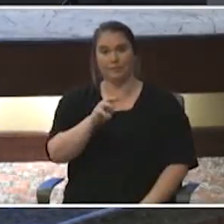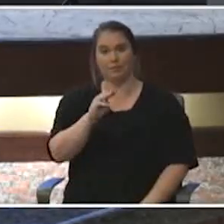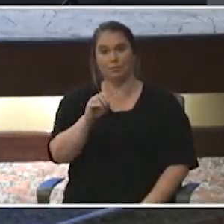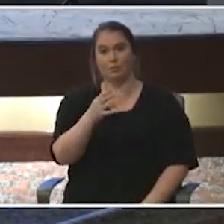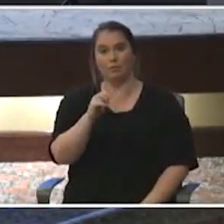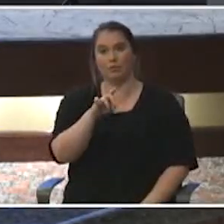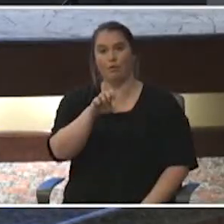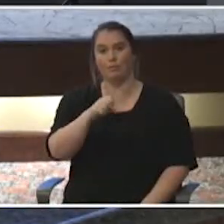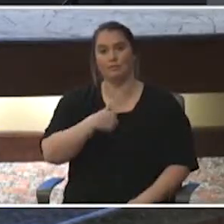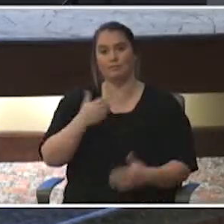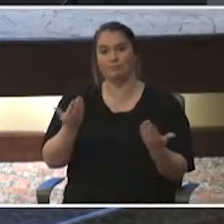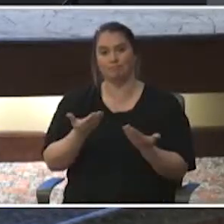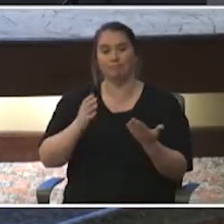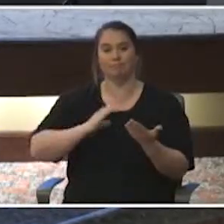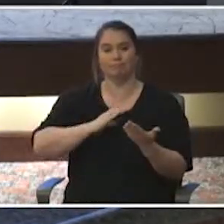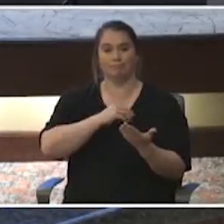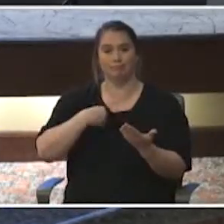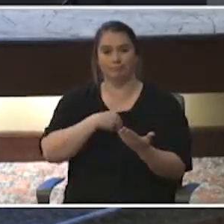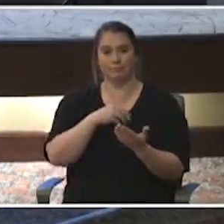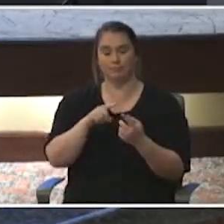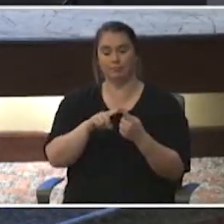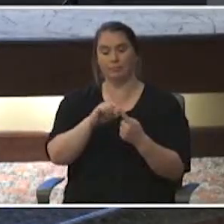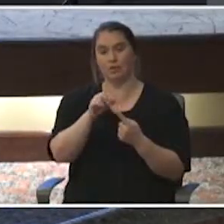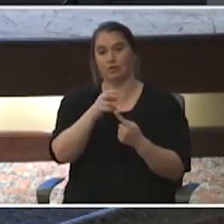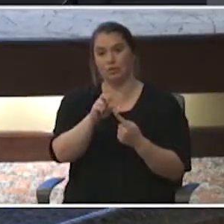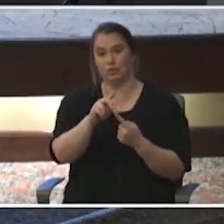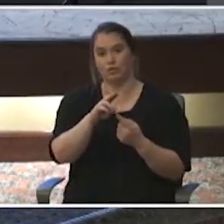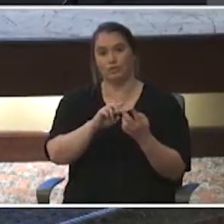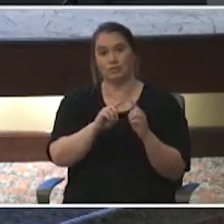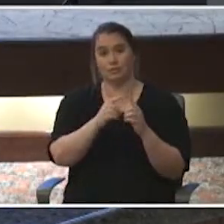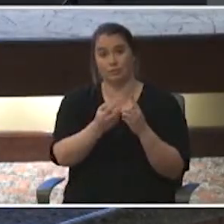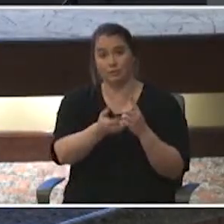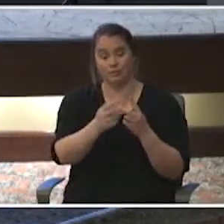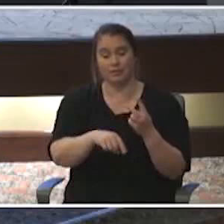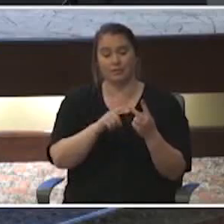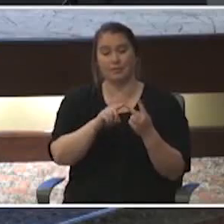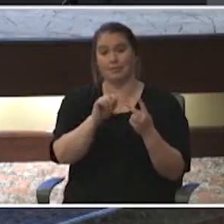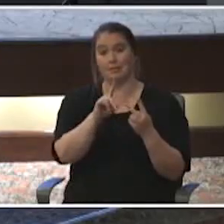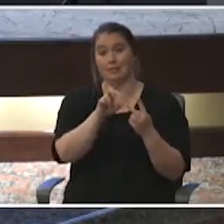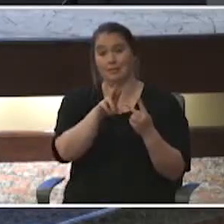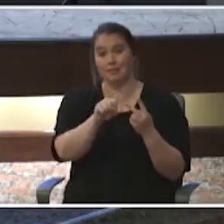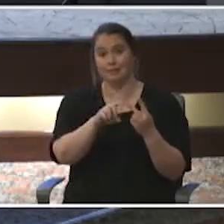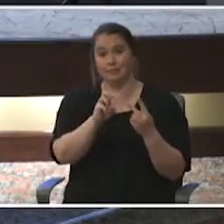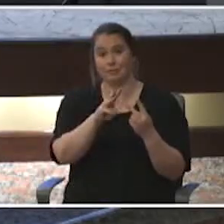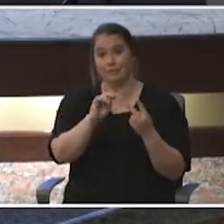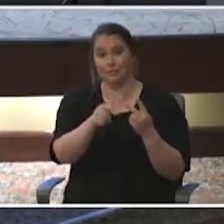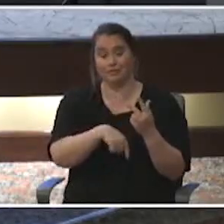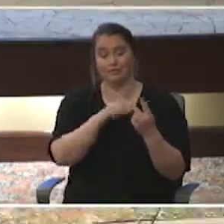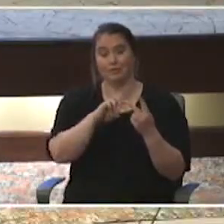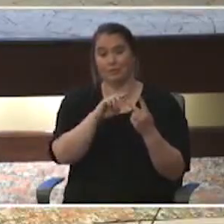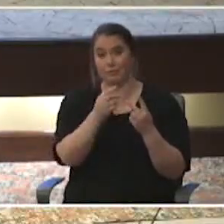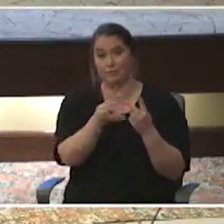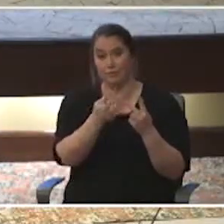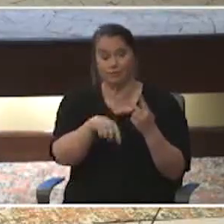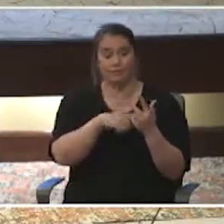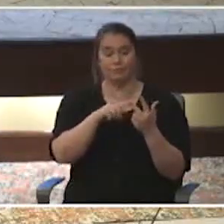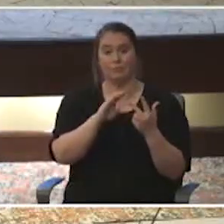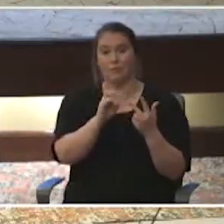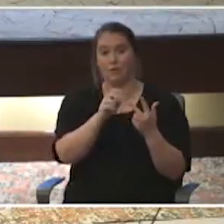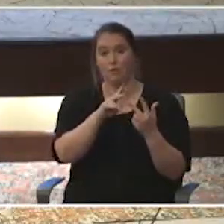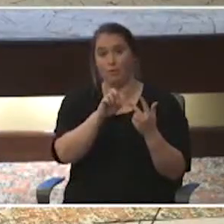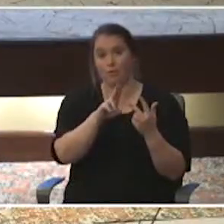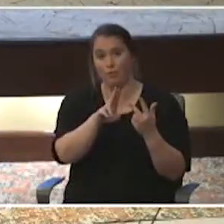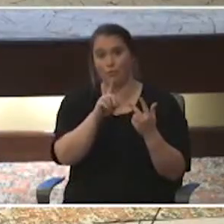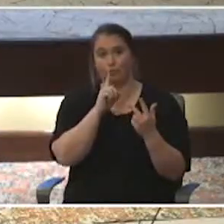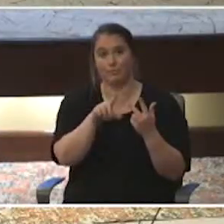today by our council members, Josh Borderud from District 3, Darius Ewing from District 4, George Chase from District 5, and Mayor